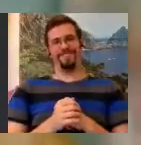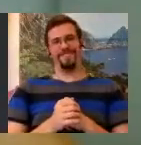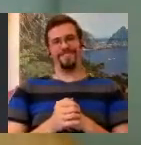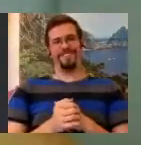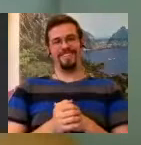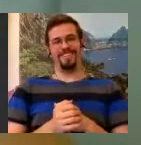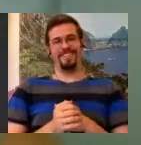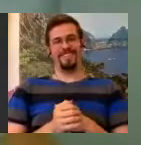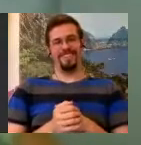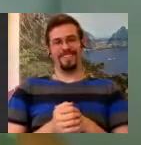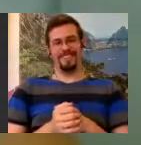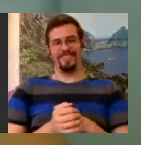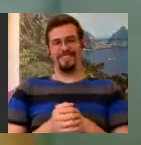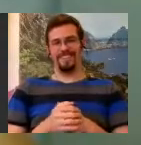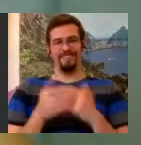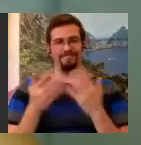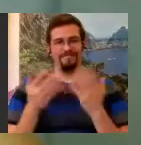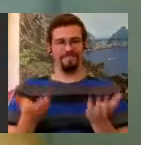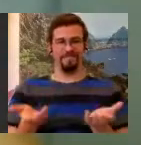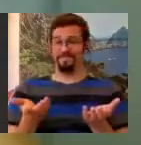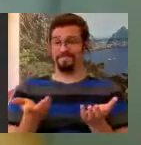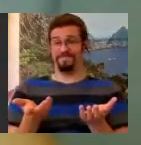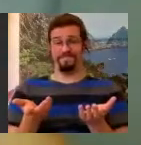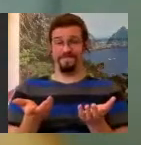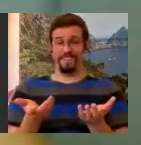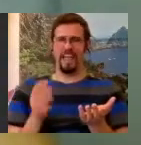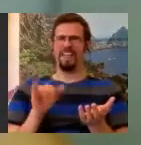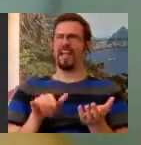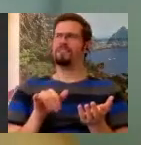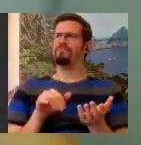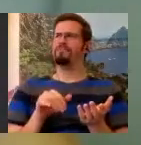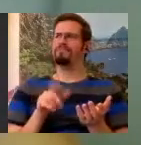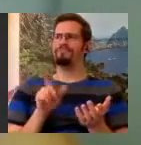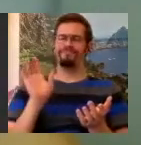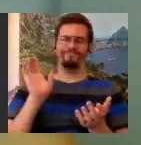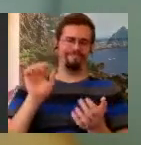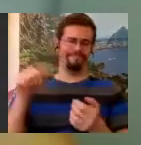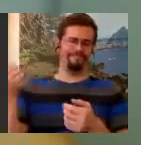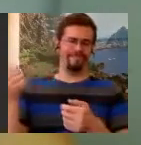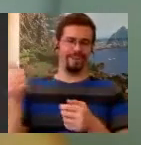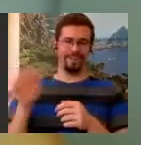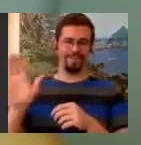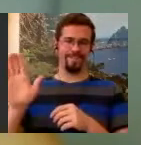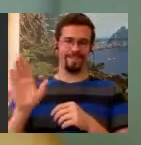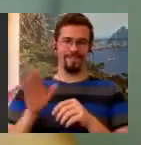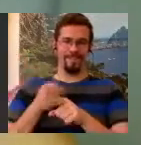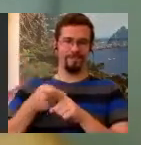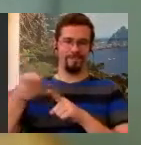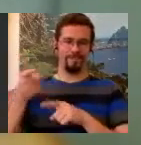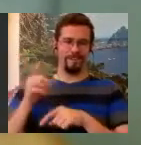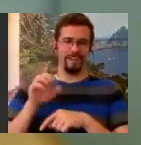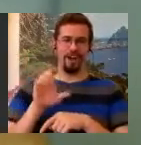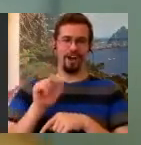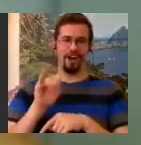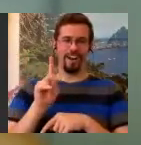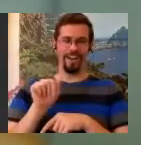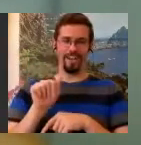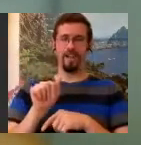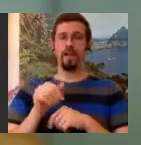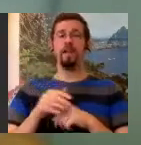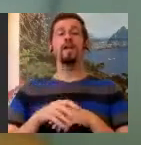she is still the puppet. And when you click on the